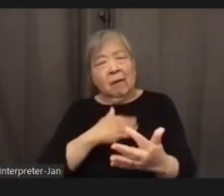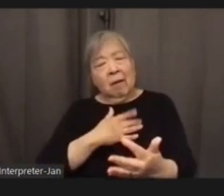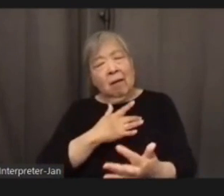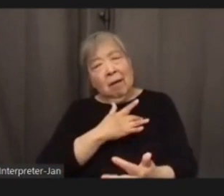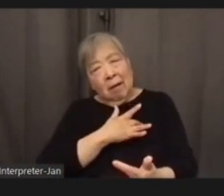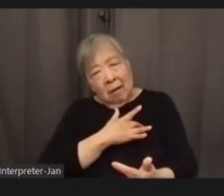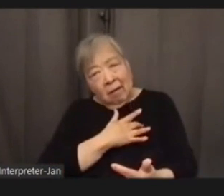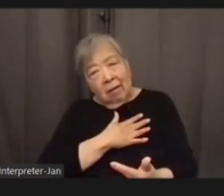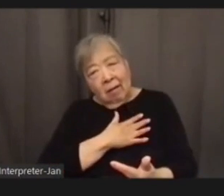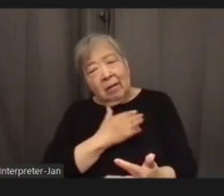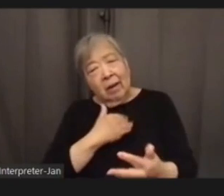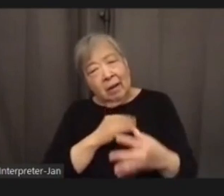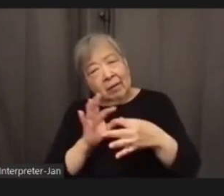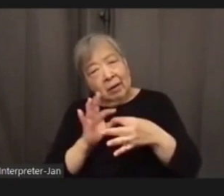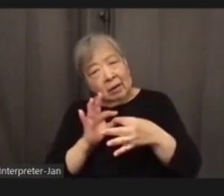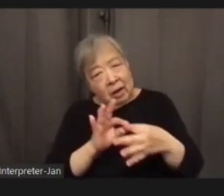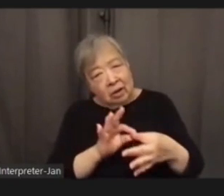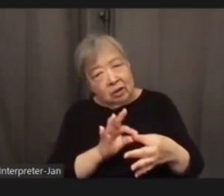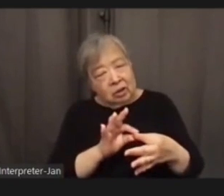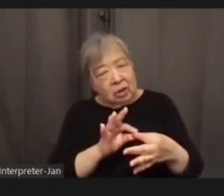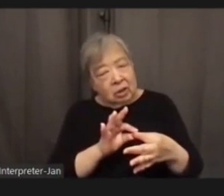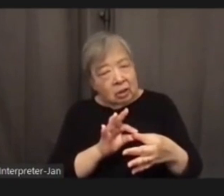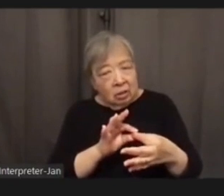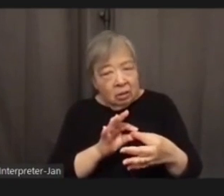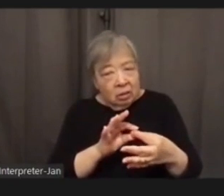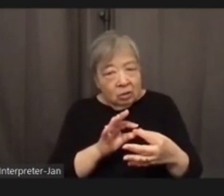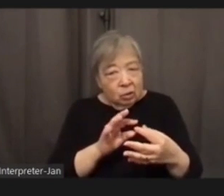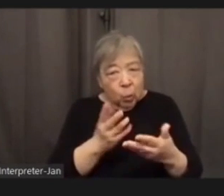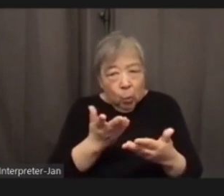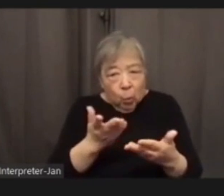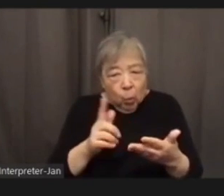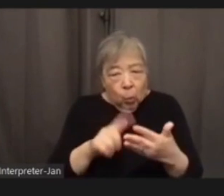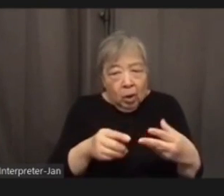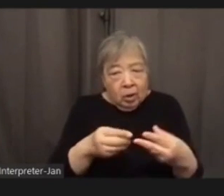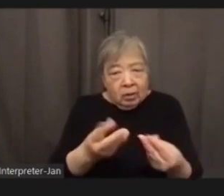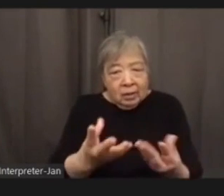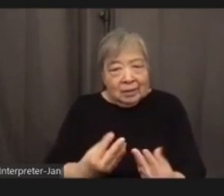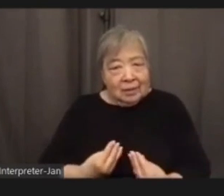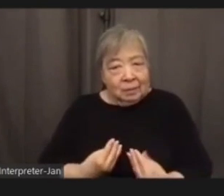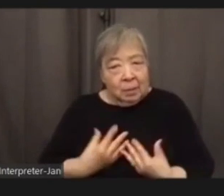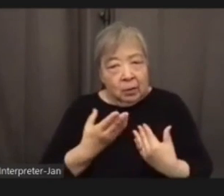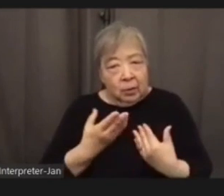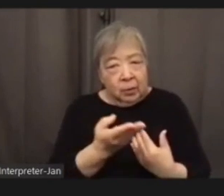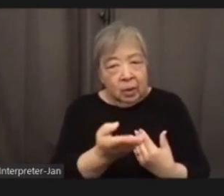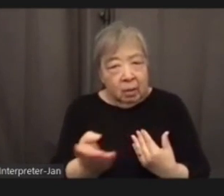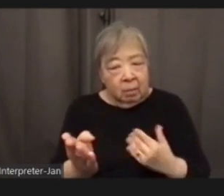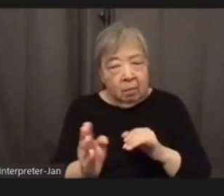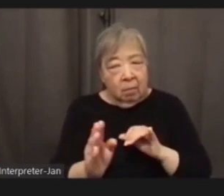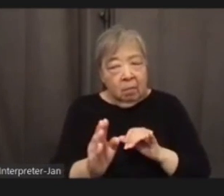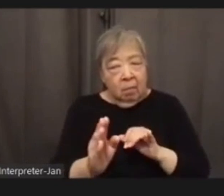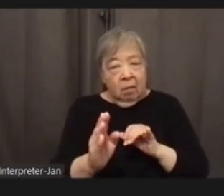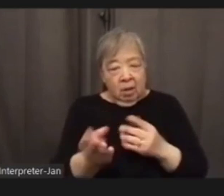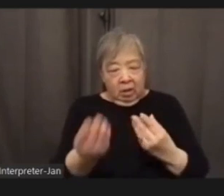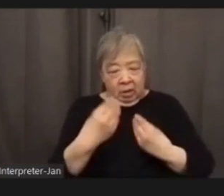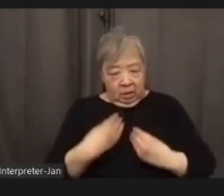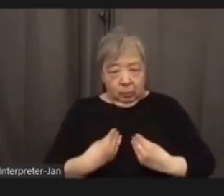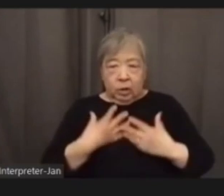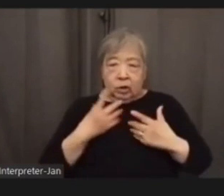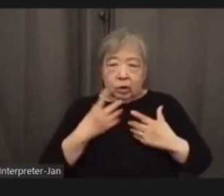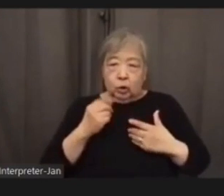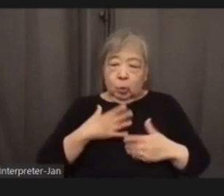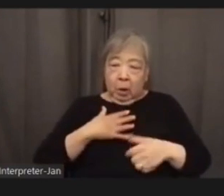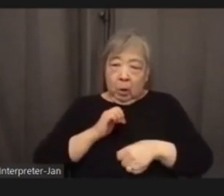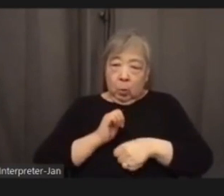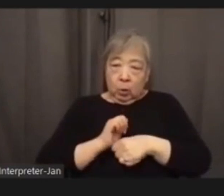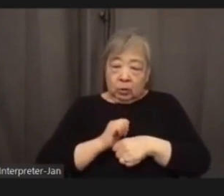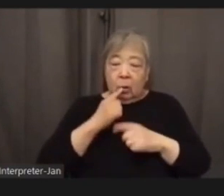to what inspired them. It became more motivational for me to do my work, and I thought, God, okay,